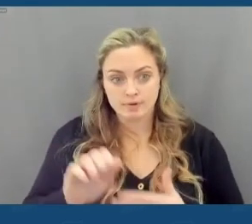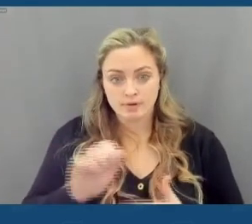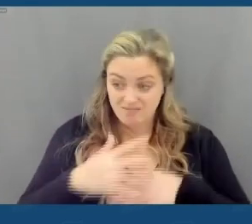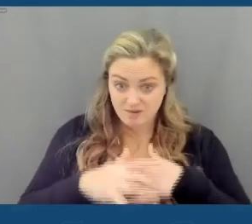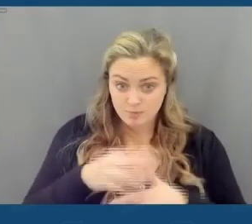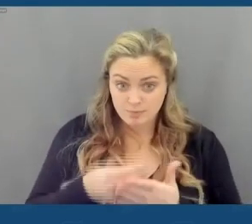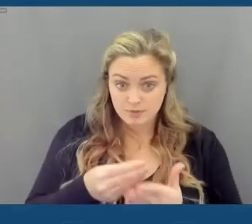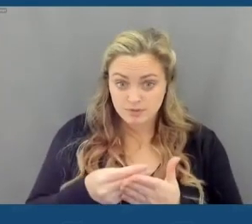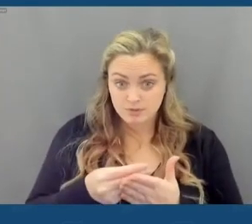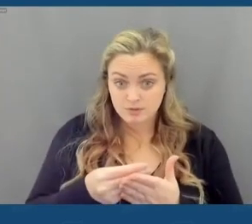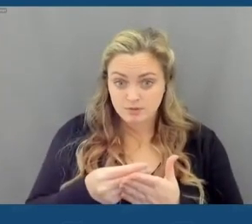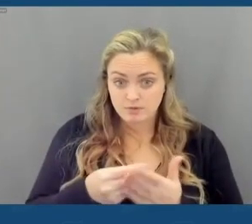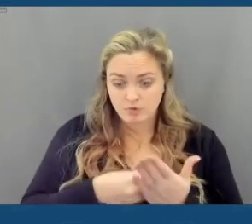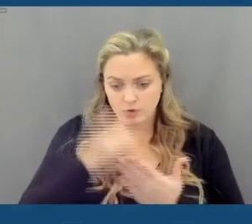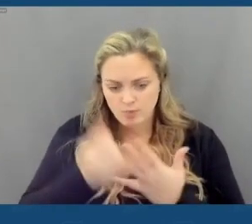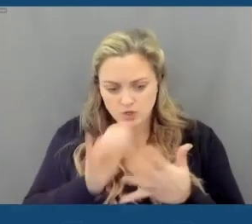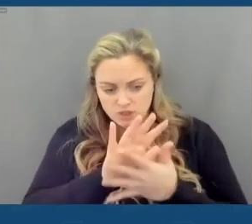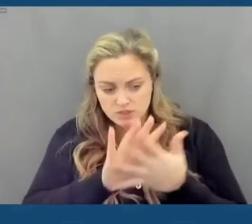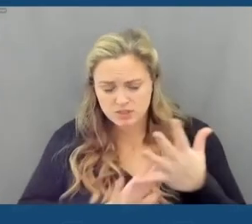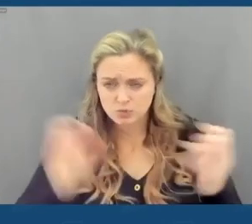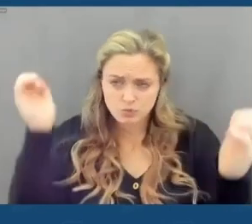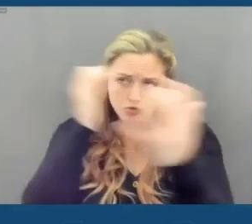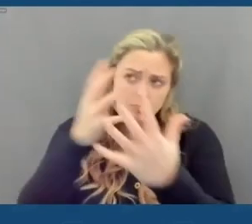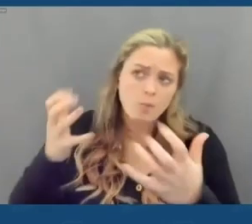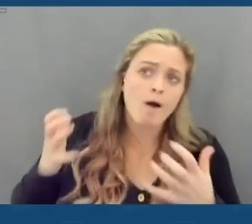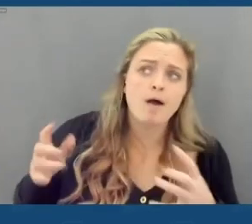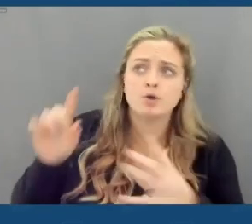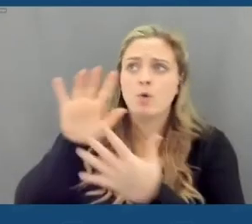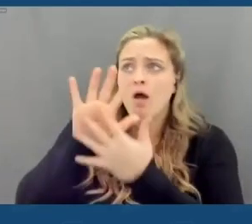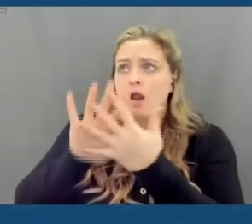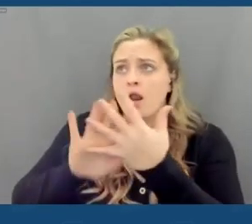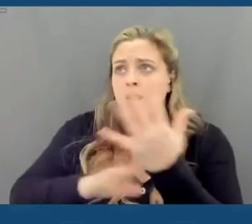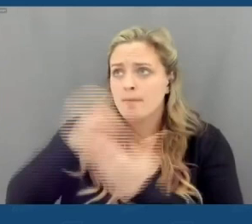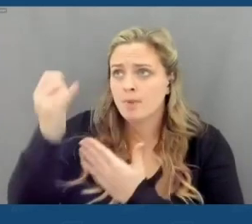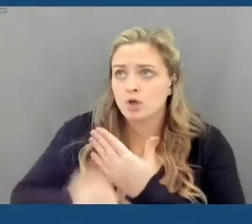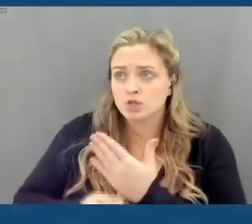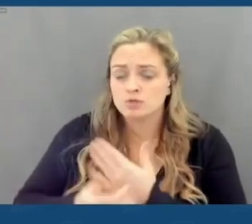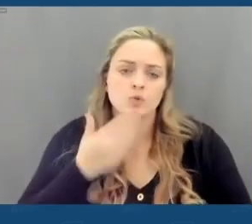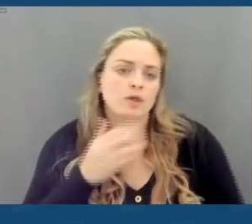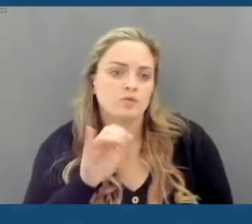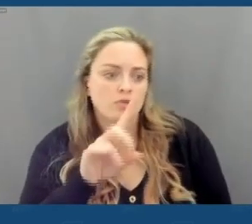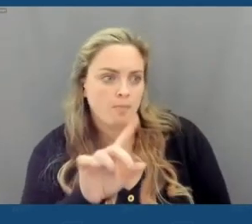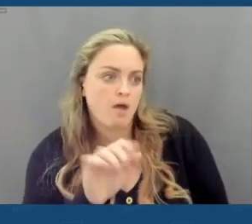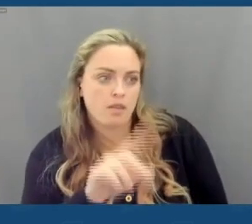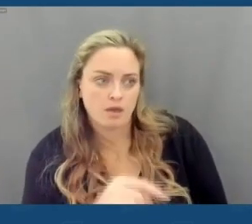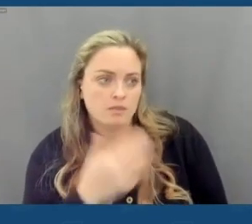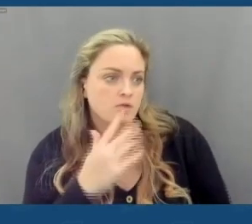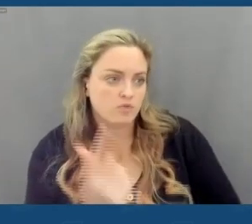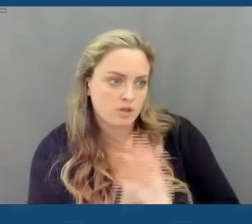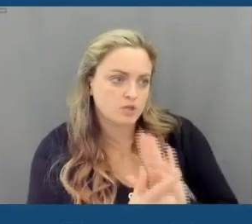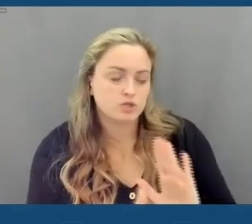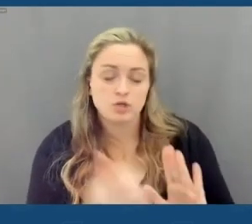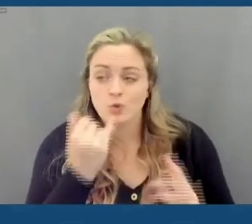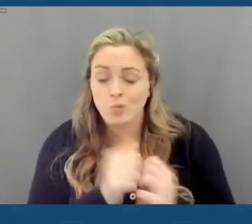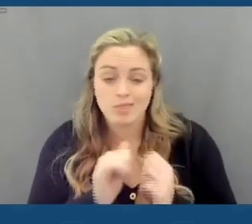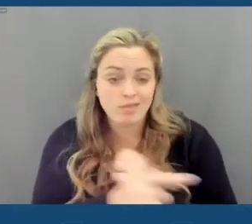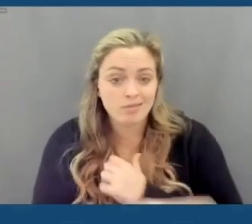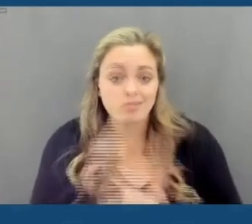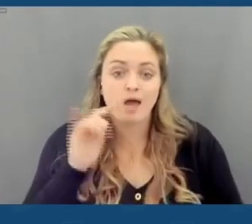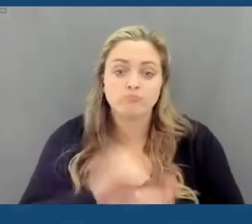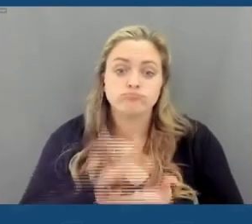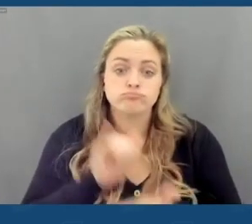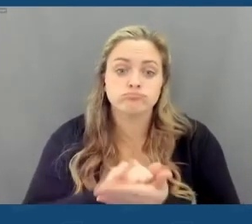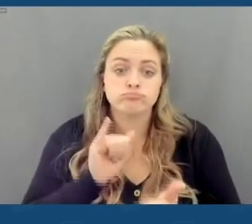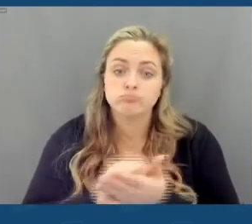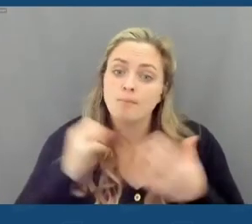do the projects that people only dreamed about. If we didn't have that bond act, and thank you again to our legislators, if we didn't have that bond act, it would take